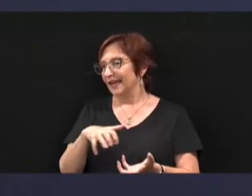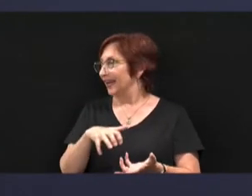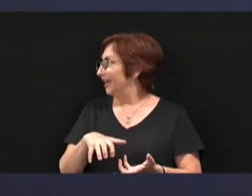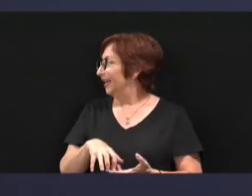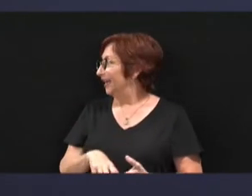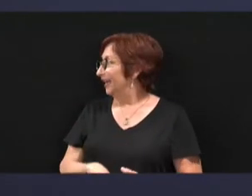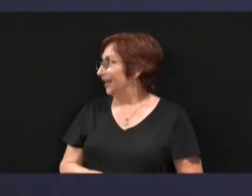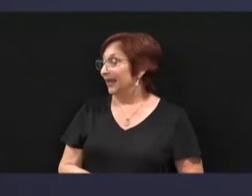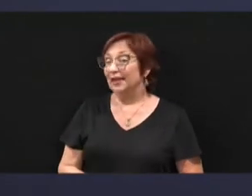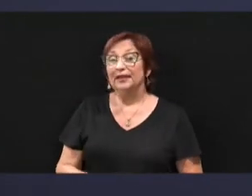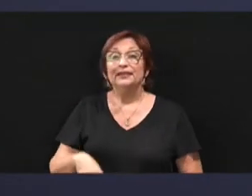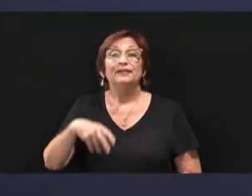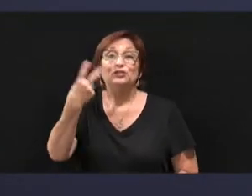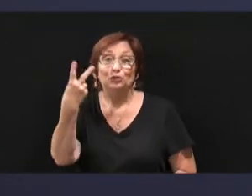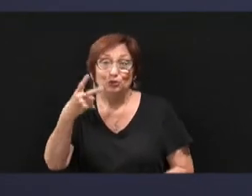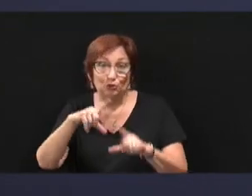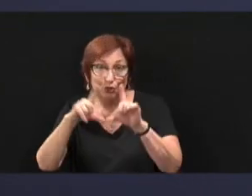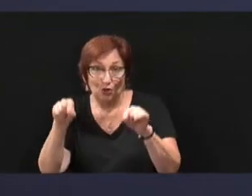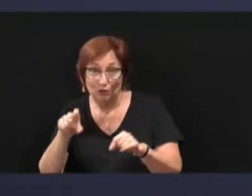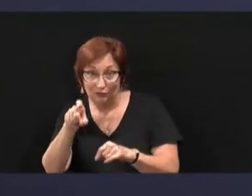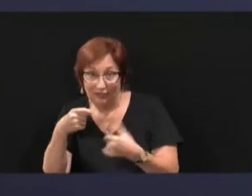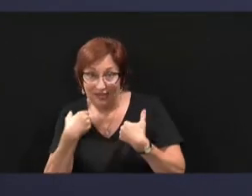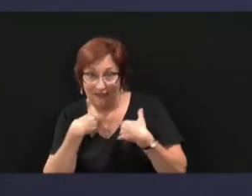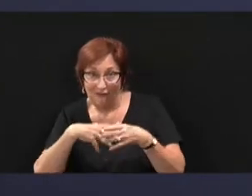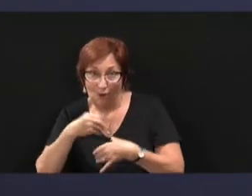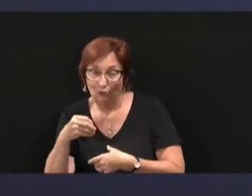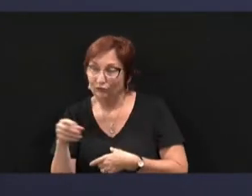These will be the two that you have out.